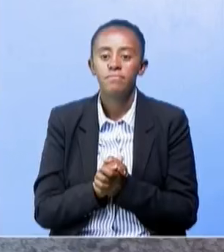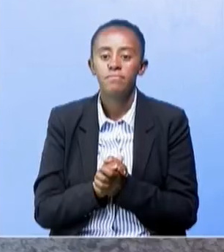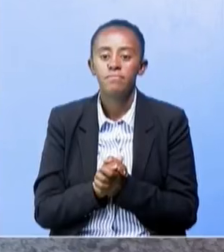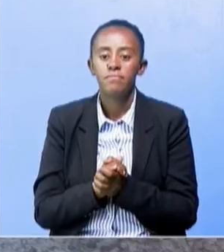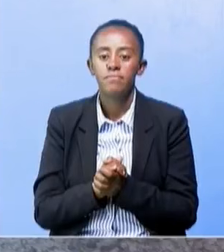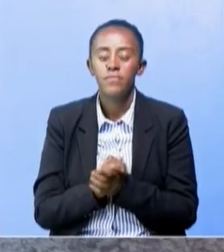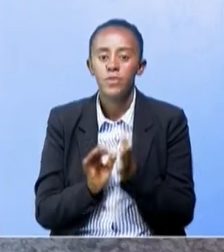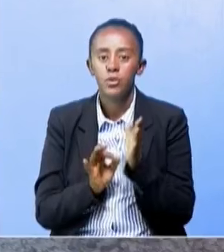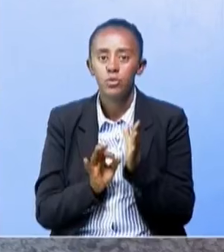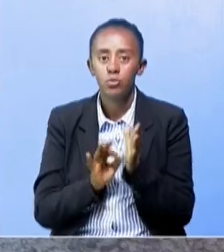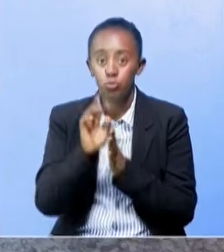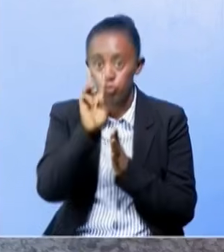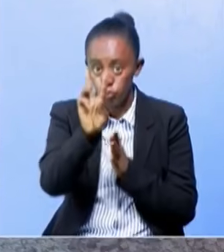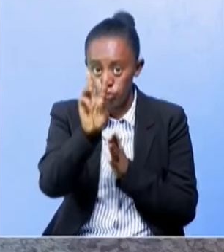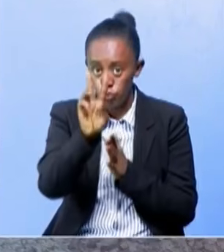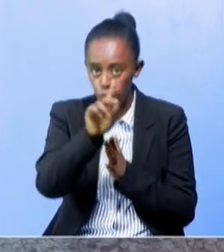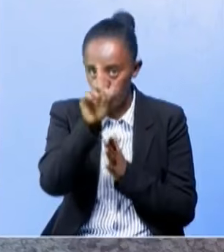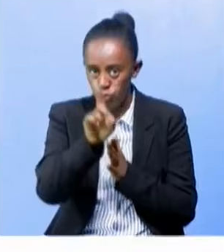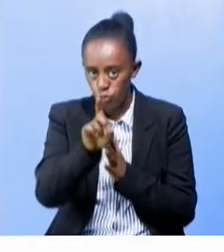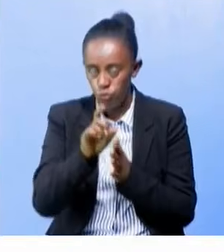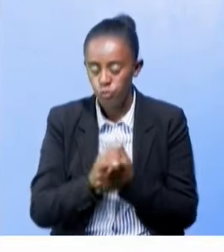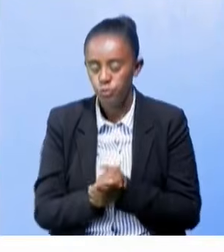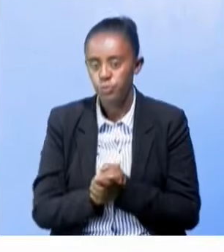Question number 2.